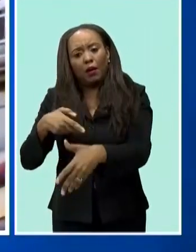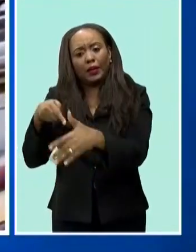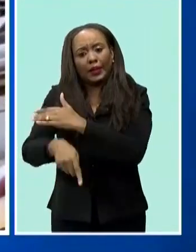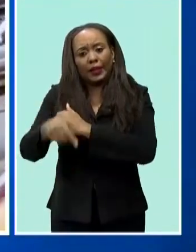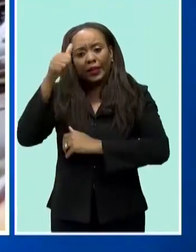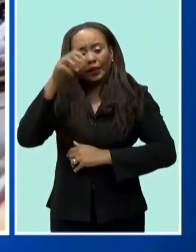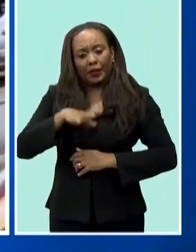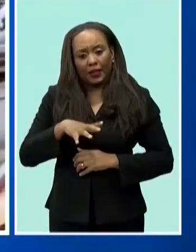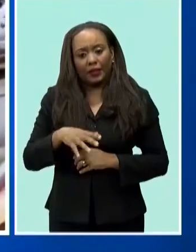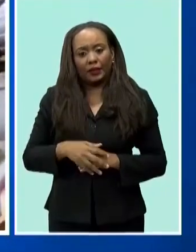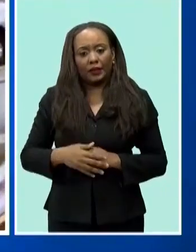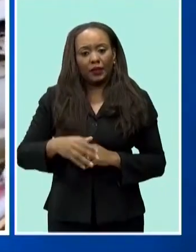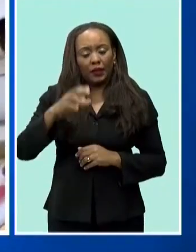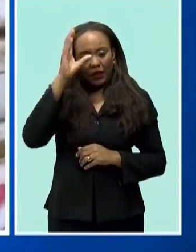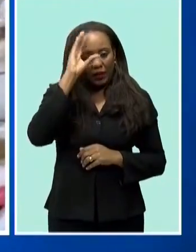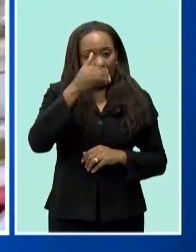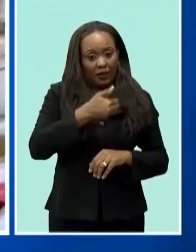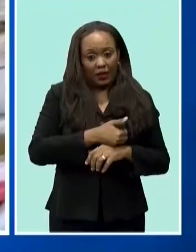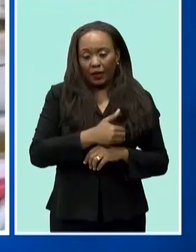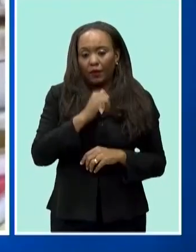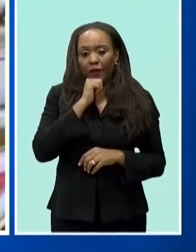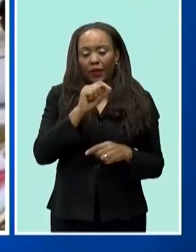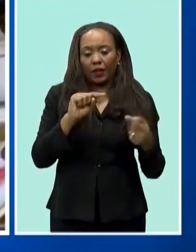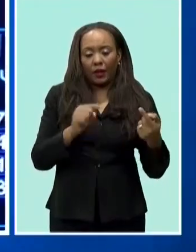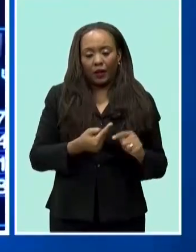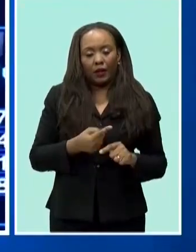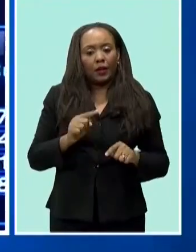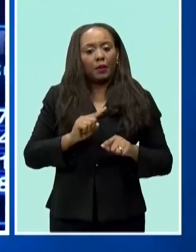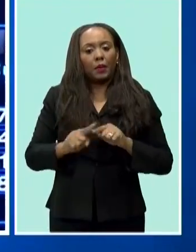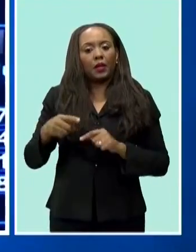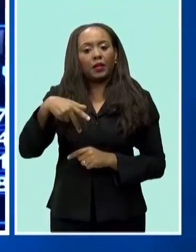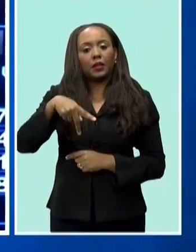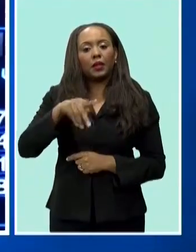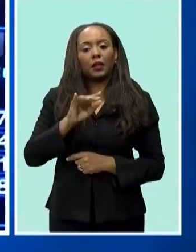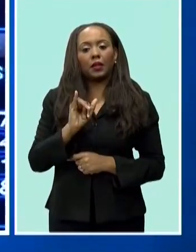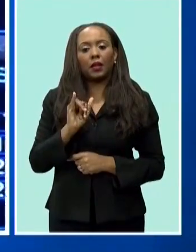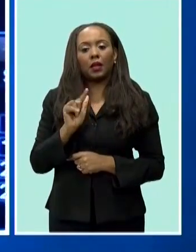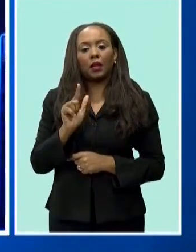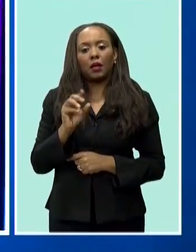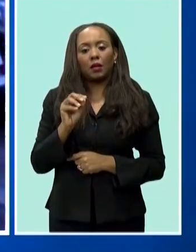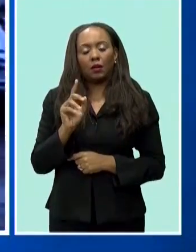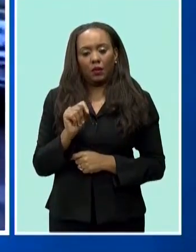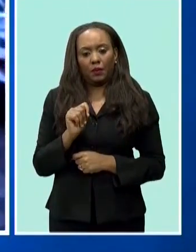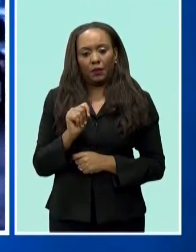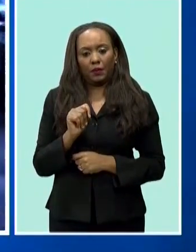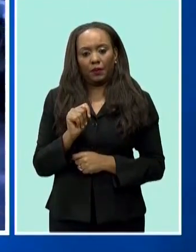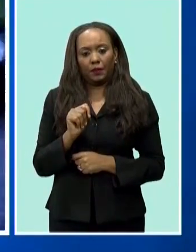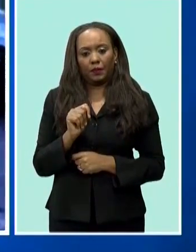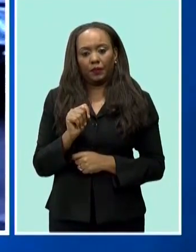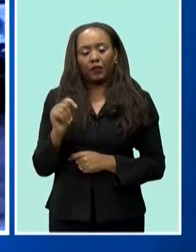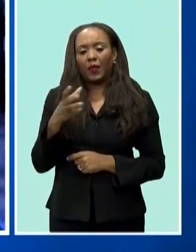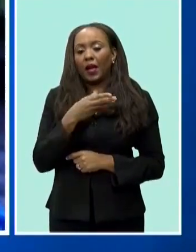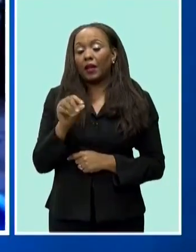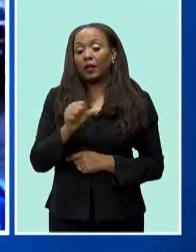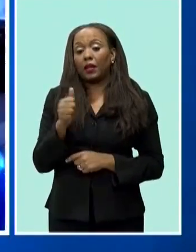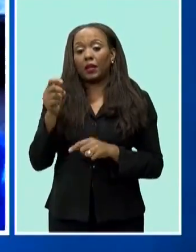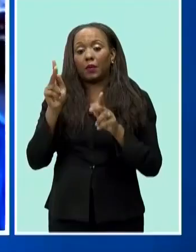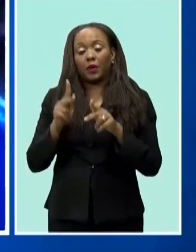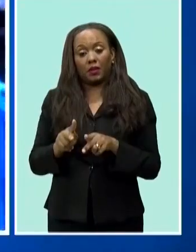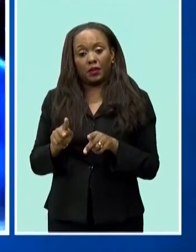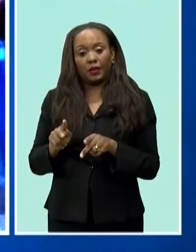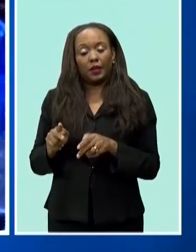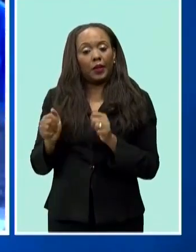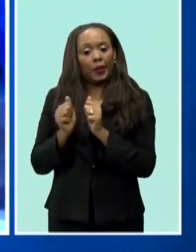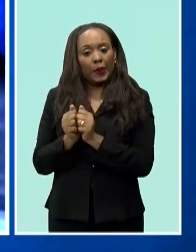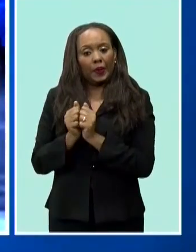Ryan Anthony Prasad, was uninjured. The helicopter pilot, 39-year-old Bryant Thomas Messick, and co-pilot,